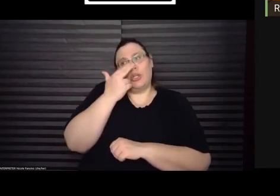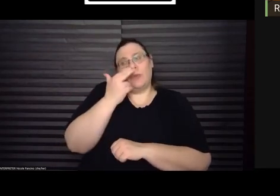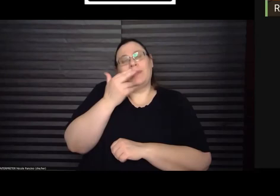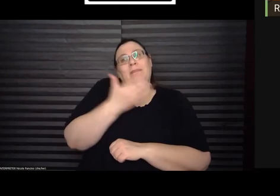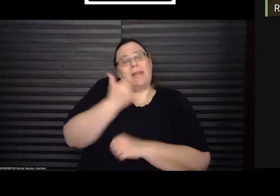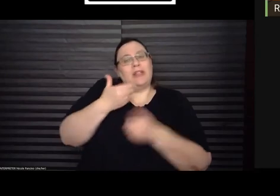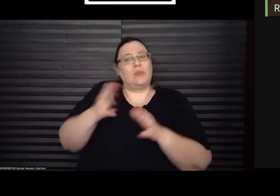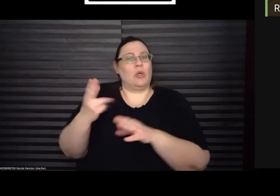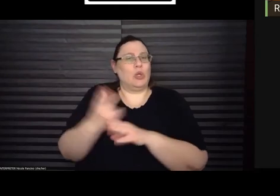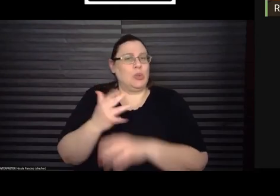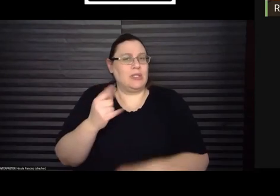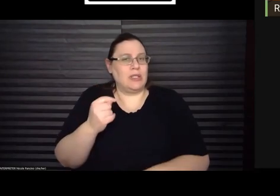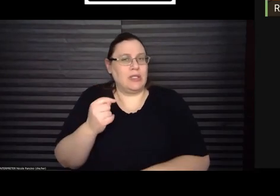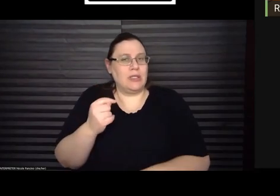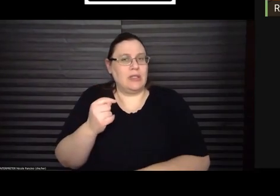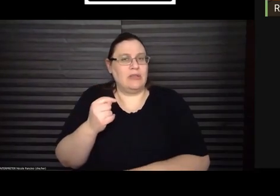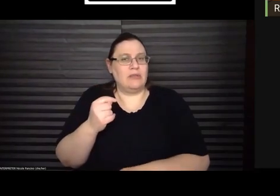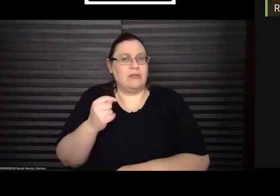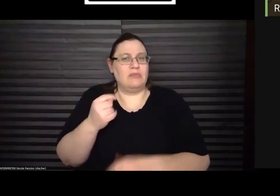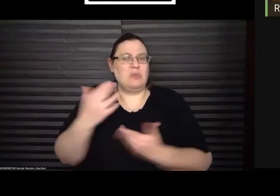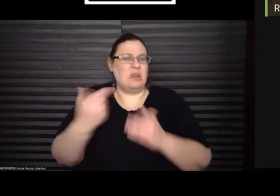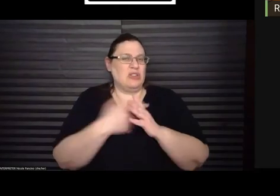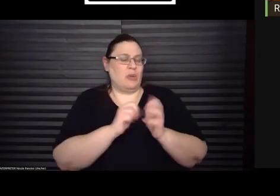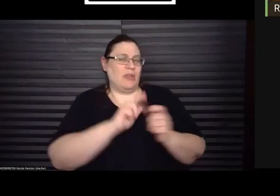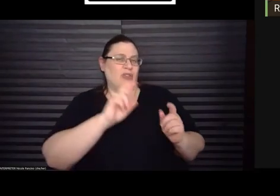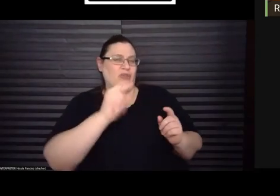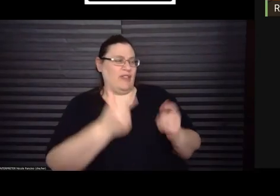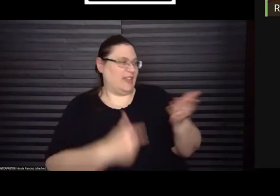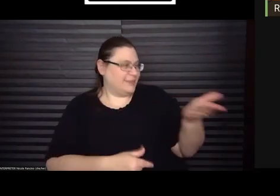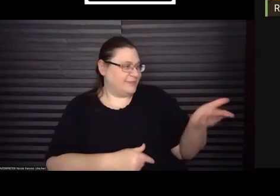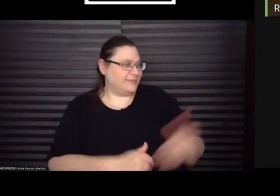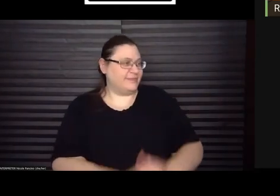used. And I guess Rivka, we'll start with you.